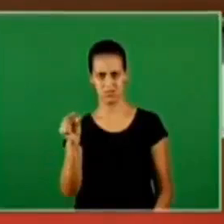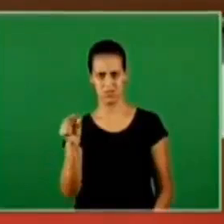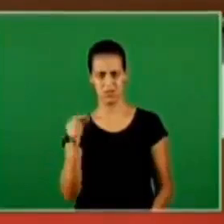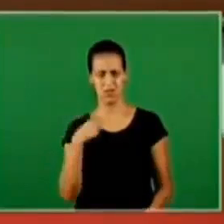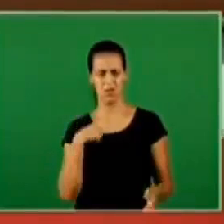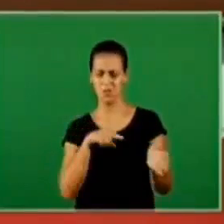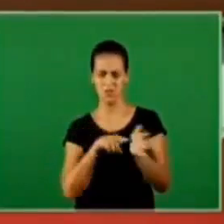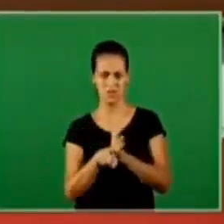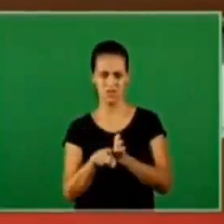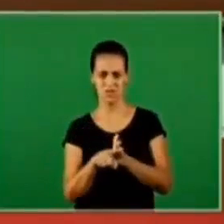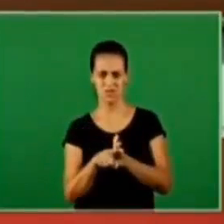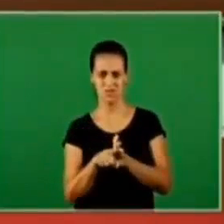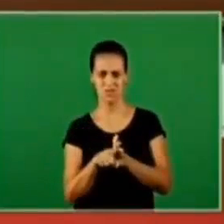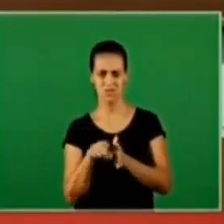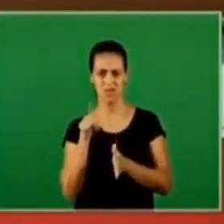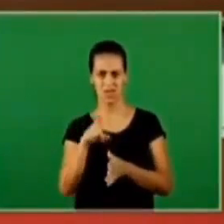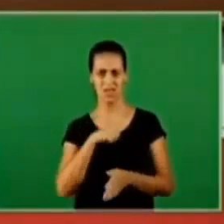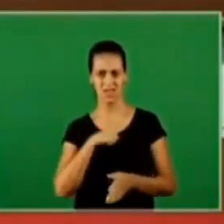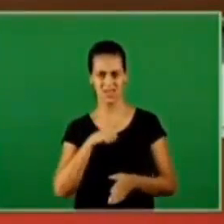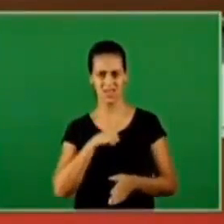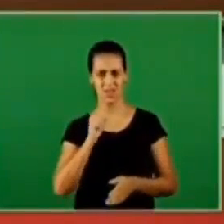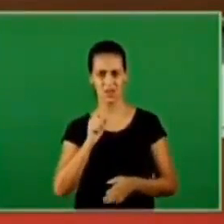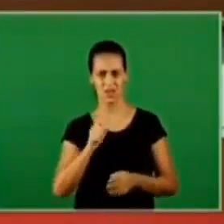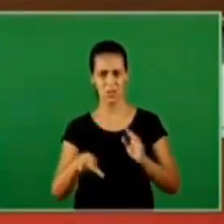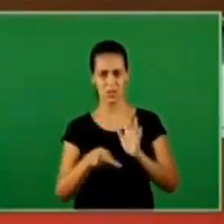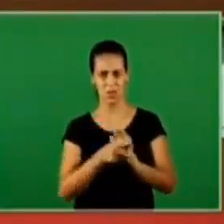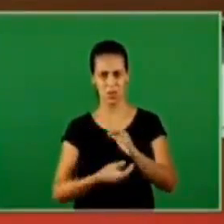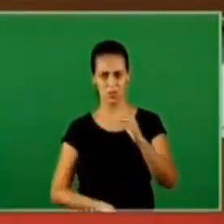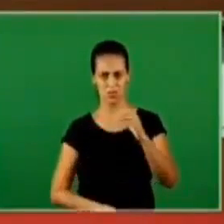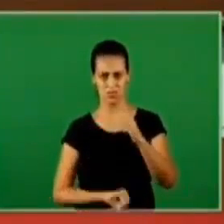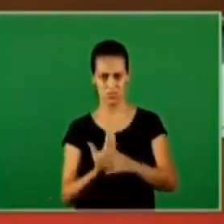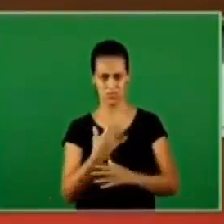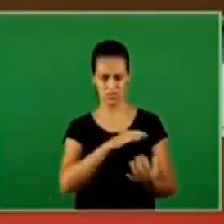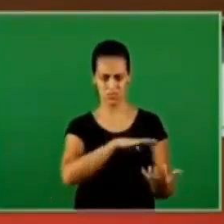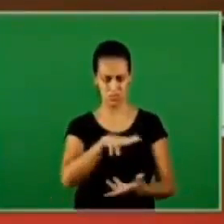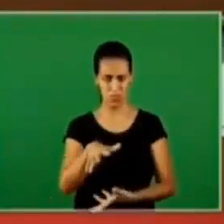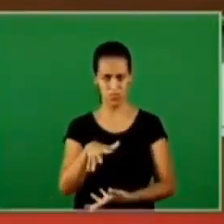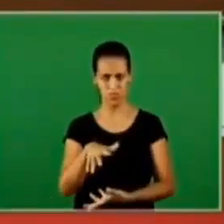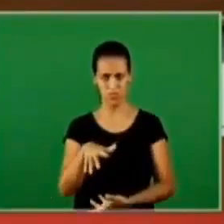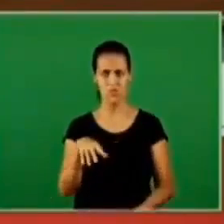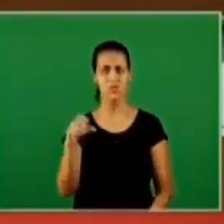and I ask you, is it in this creative work, yes or no?